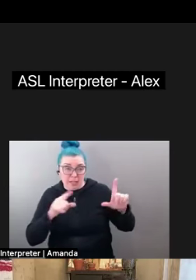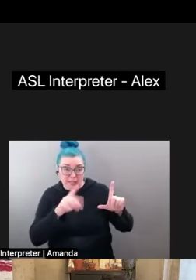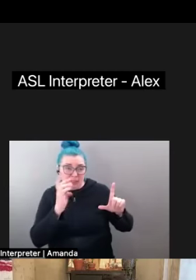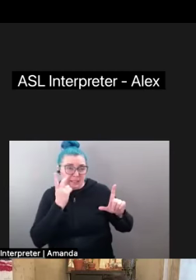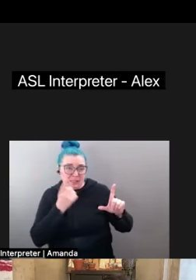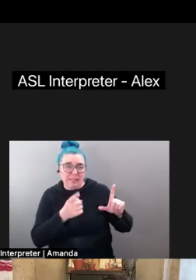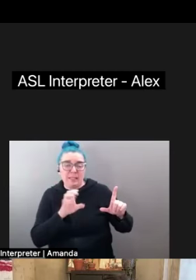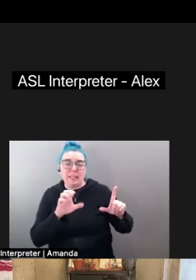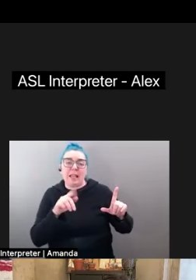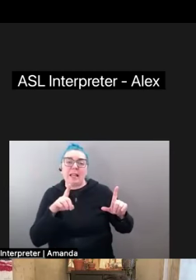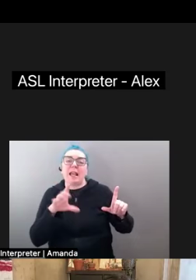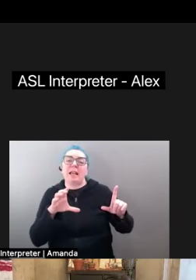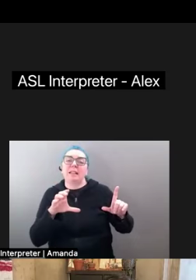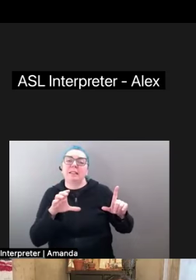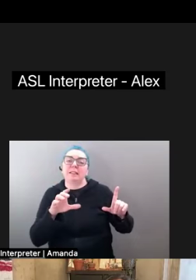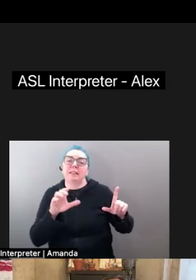lines.